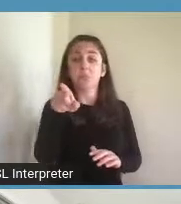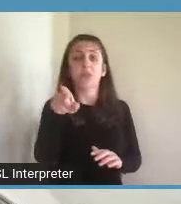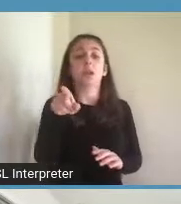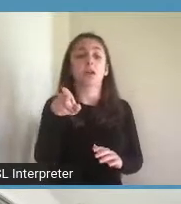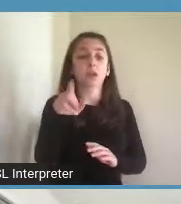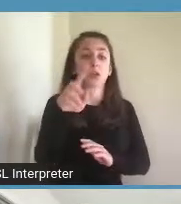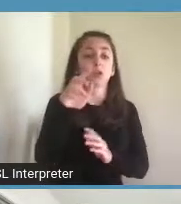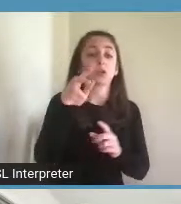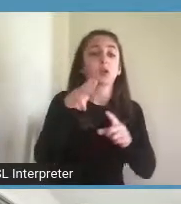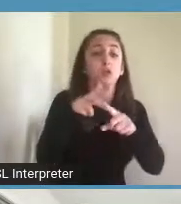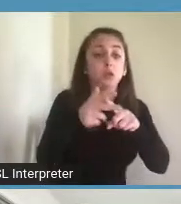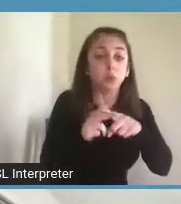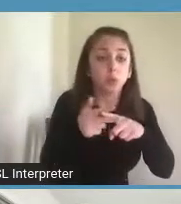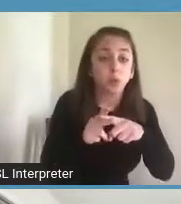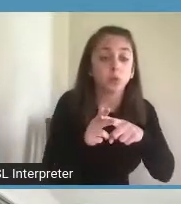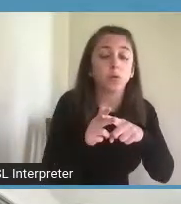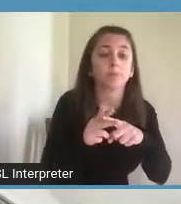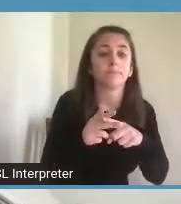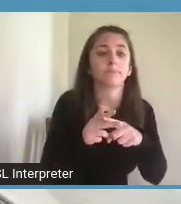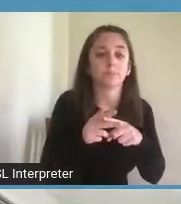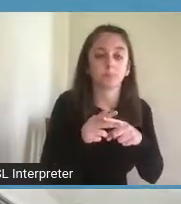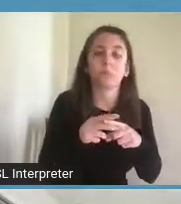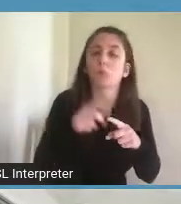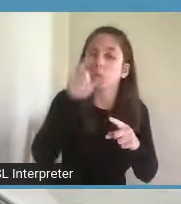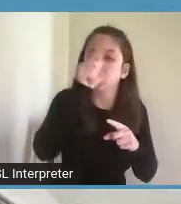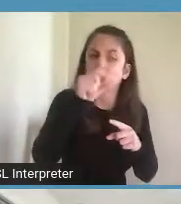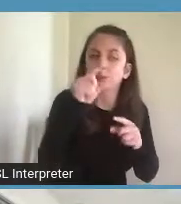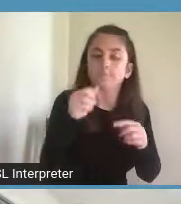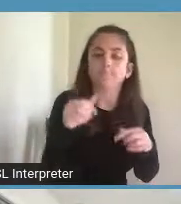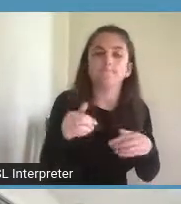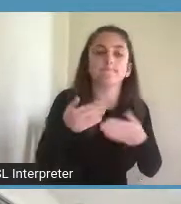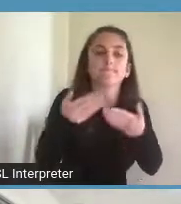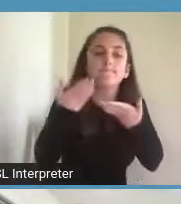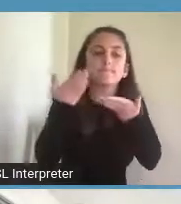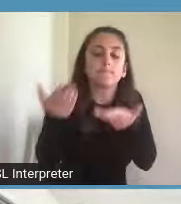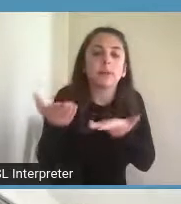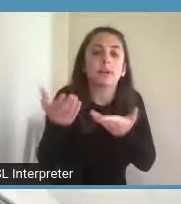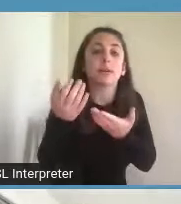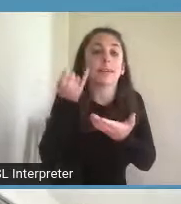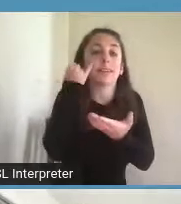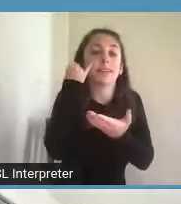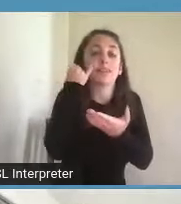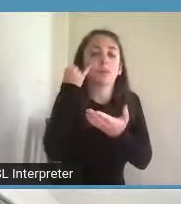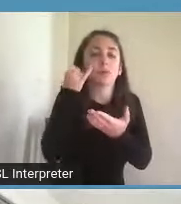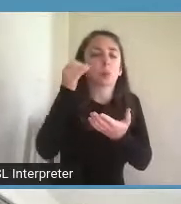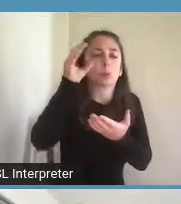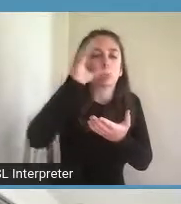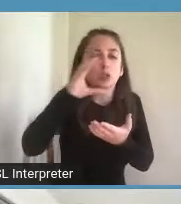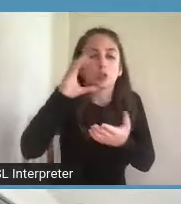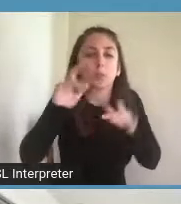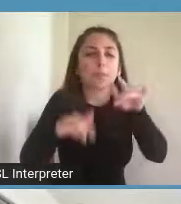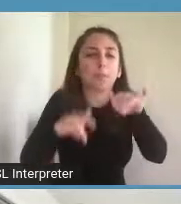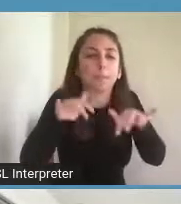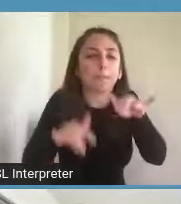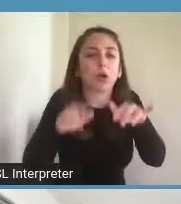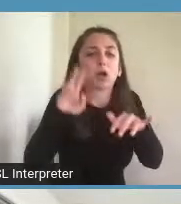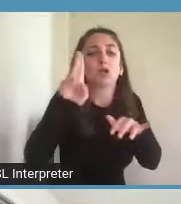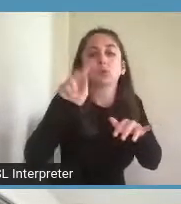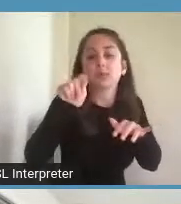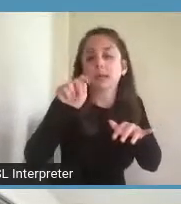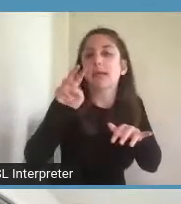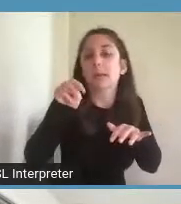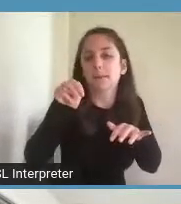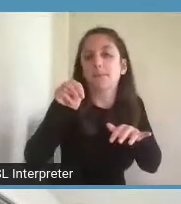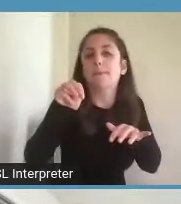that Google offers. The URL here is a little hard. So if you just want to search for UTM Builder